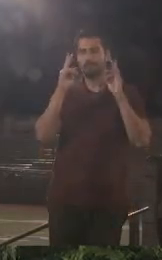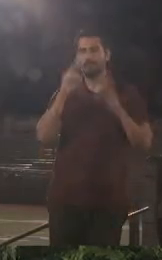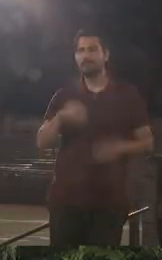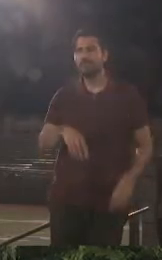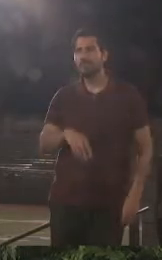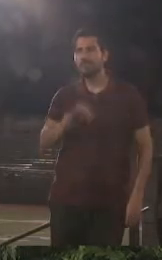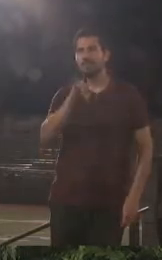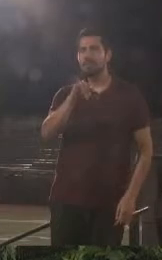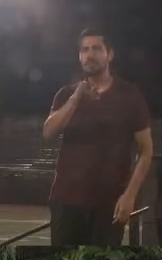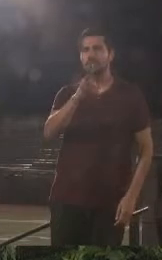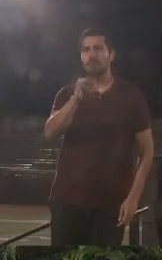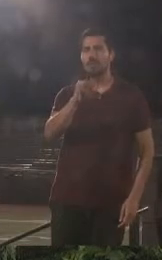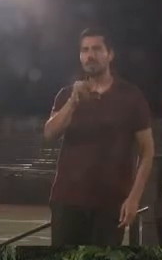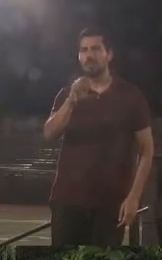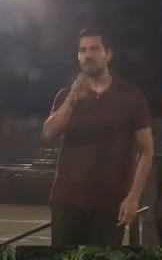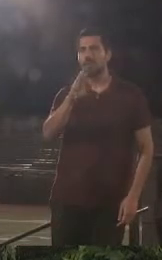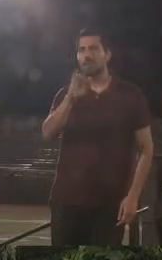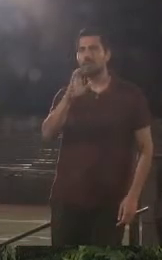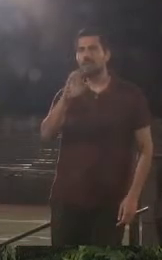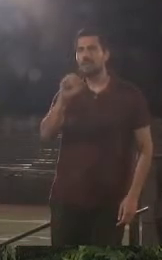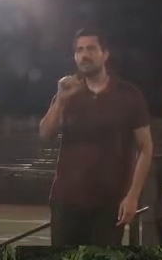Sean Eric Salazar.